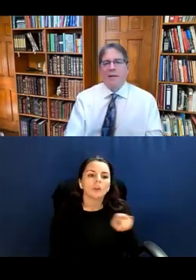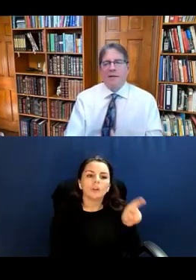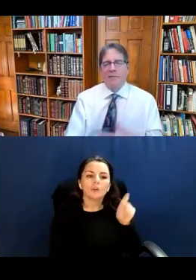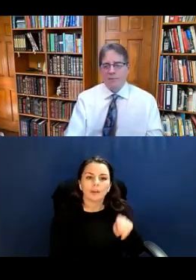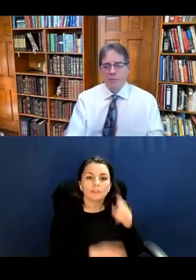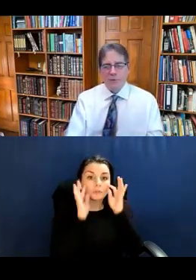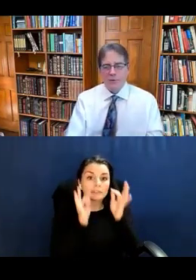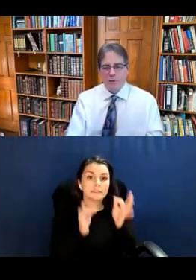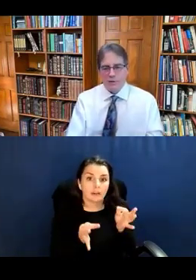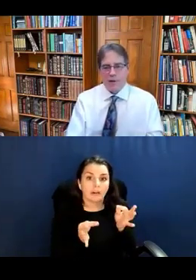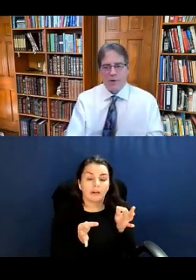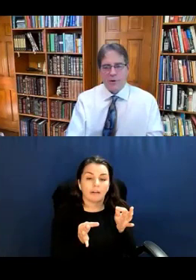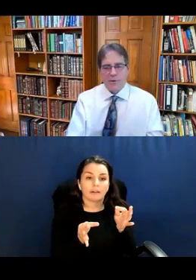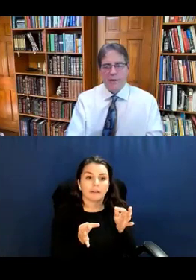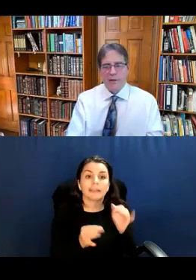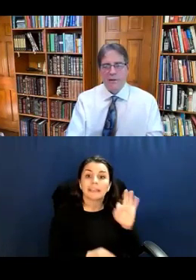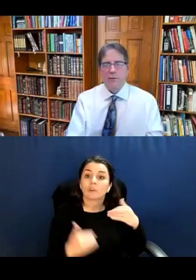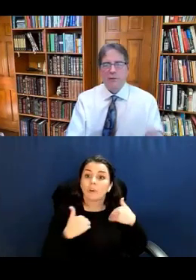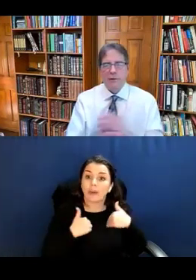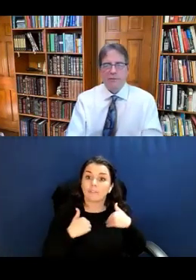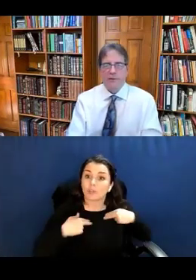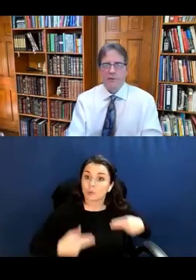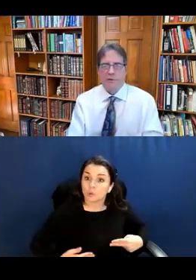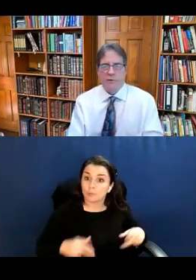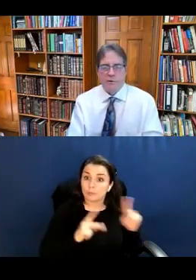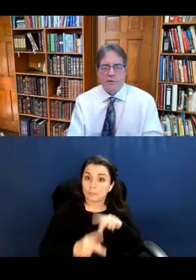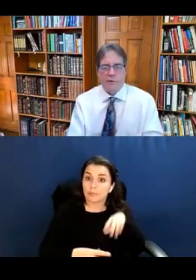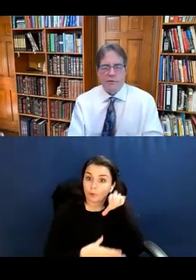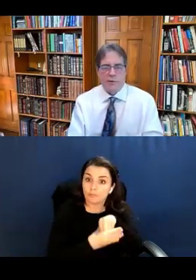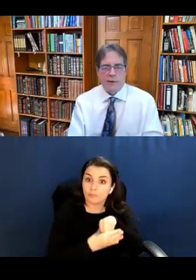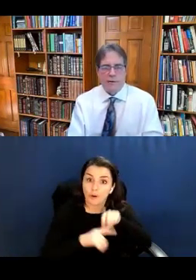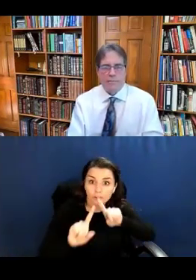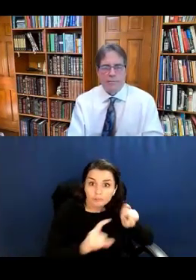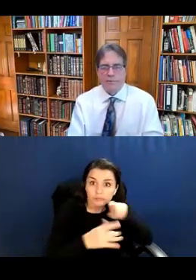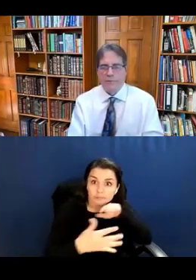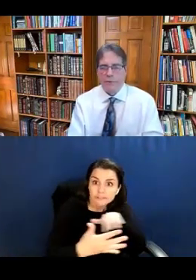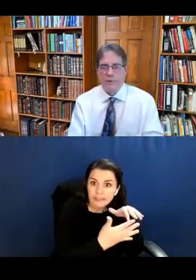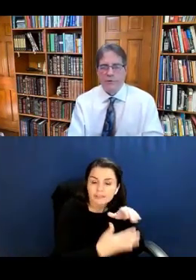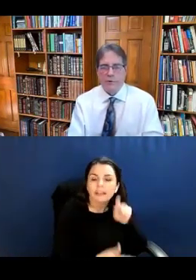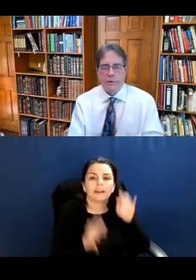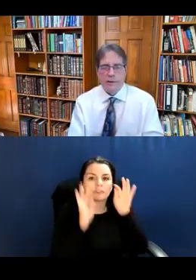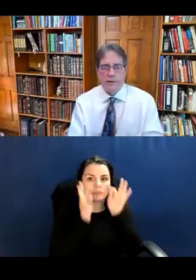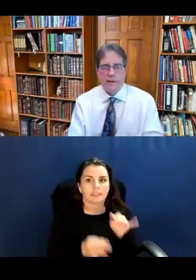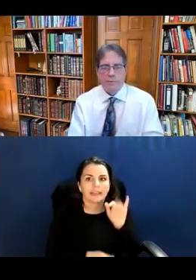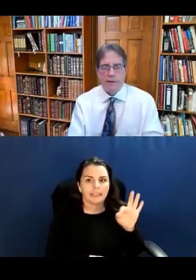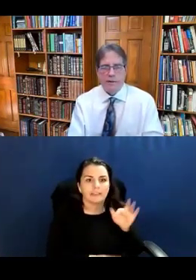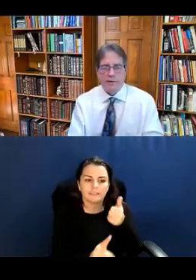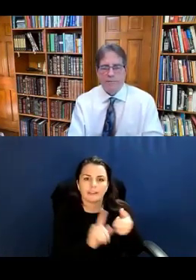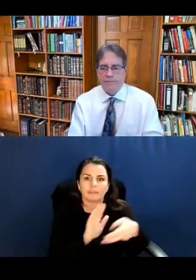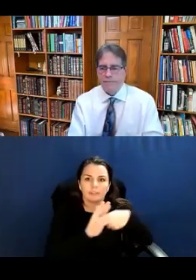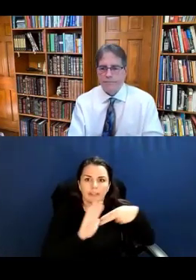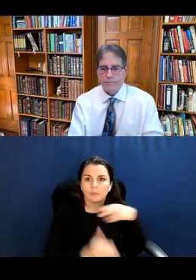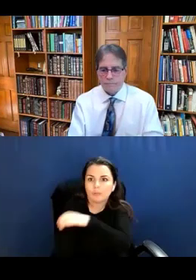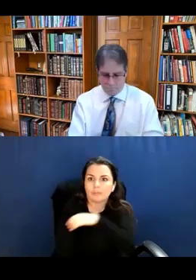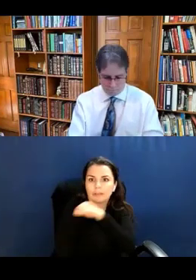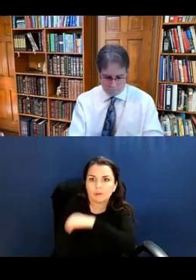determine if you have human subjects at all, you need to determine if it's considered a clinical trial before you start working on the